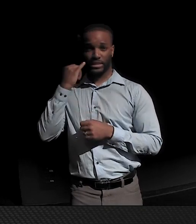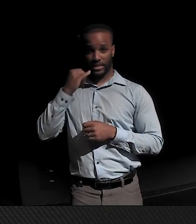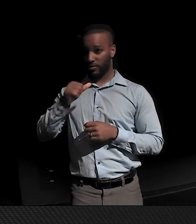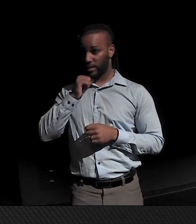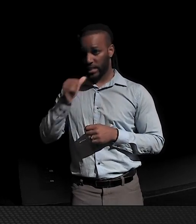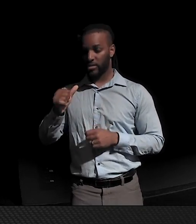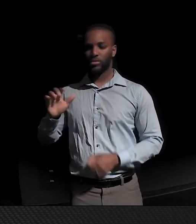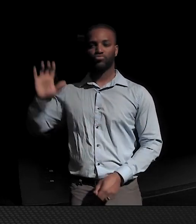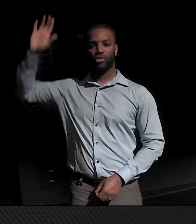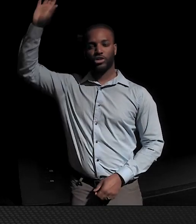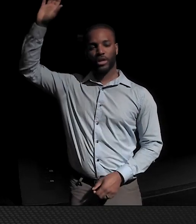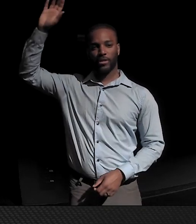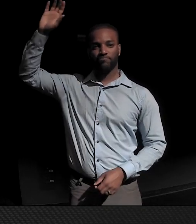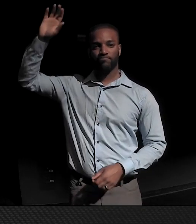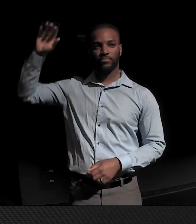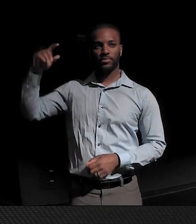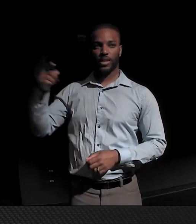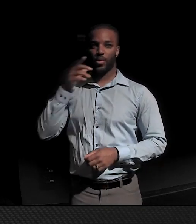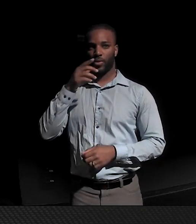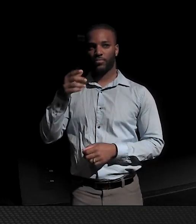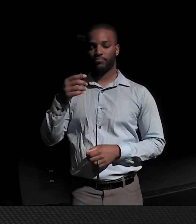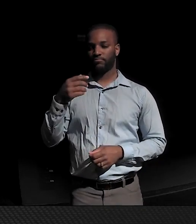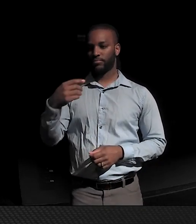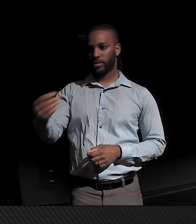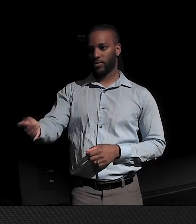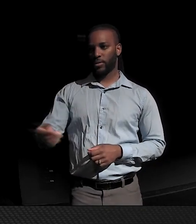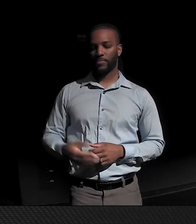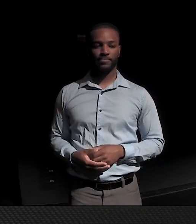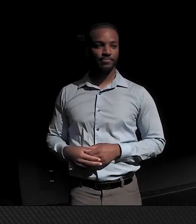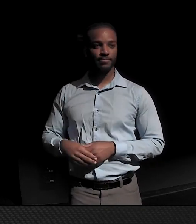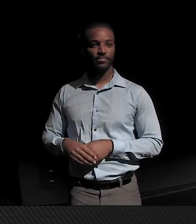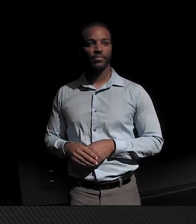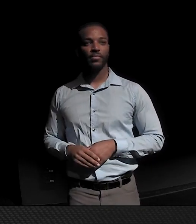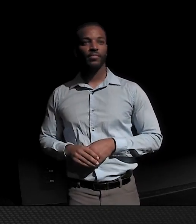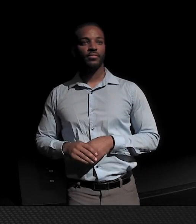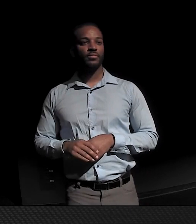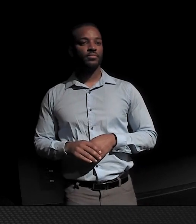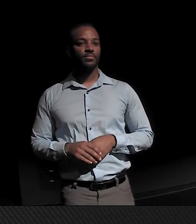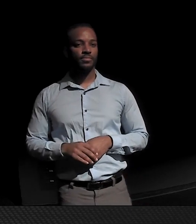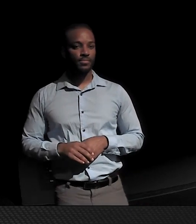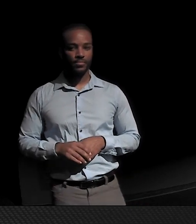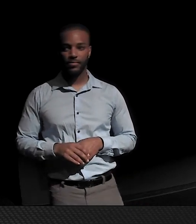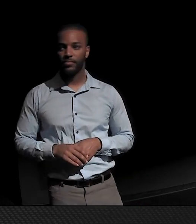didn't, just throw a hand in the air and one of our ushers will bring it to you.